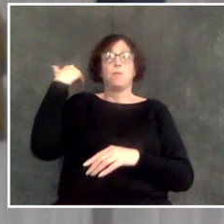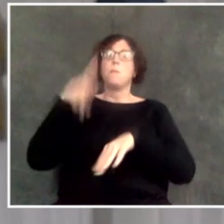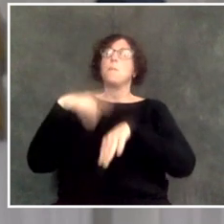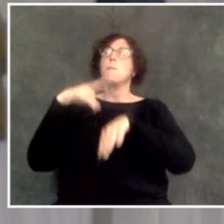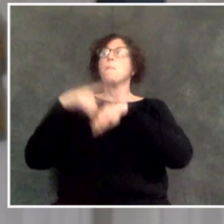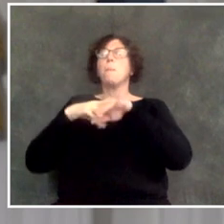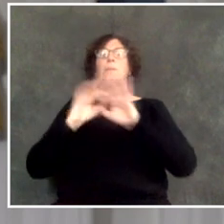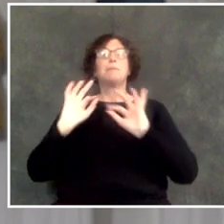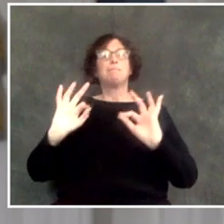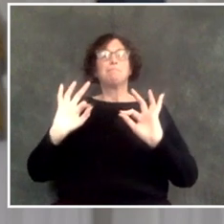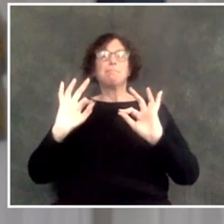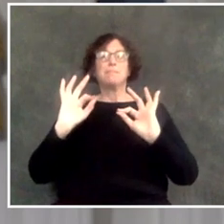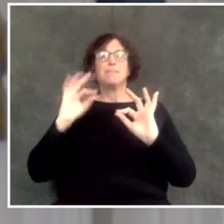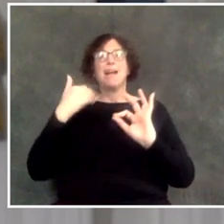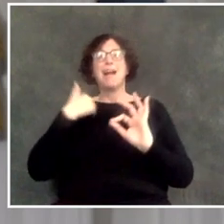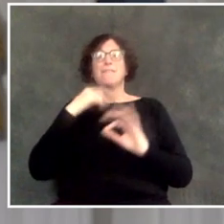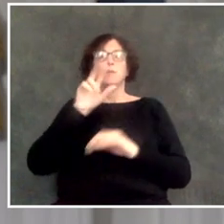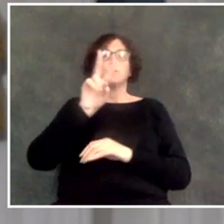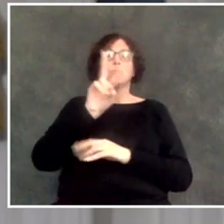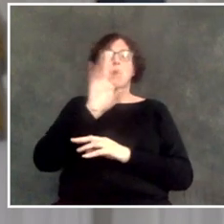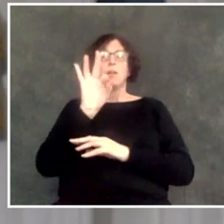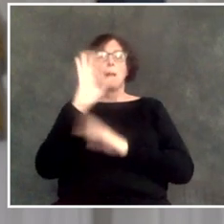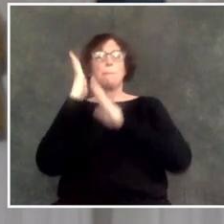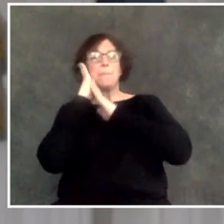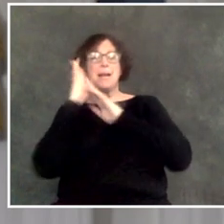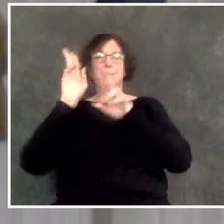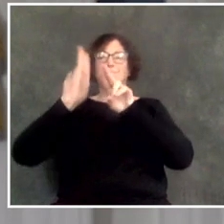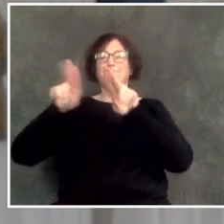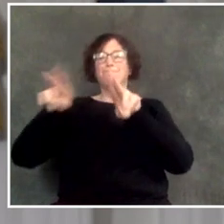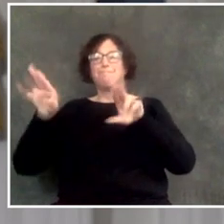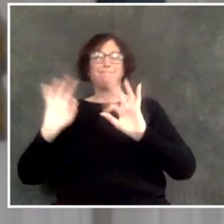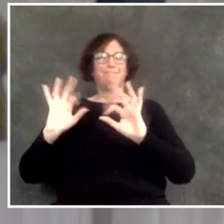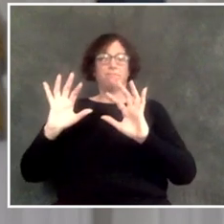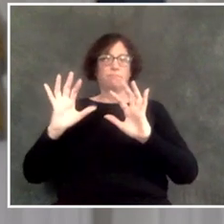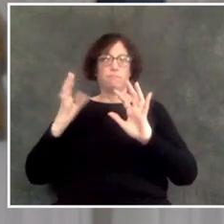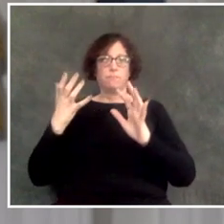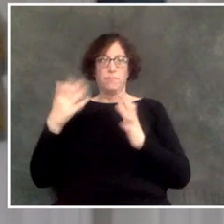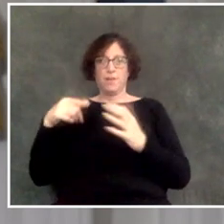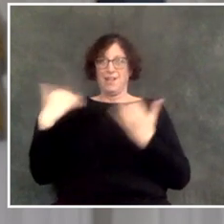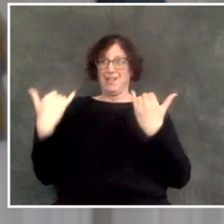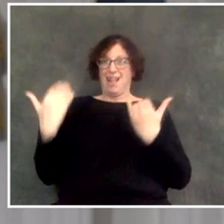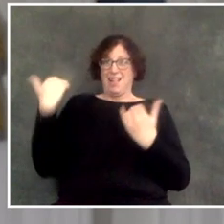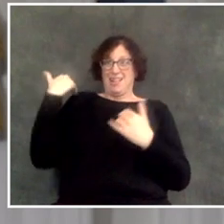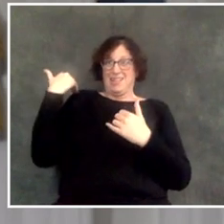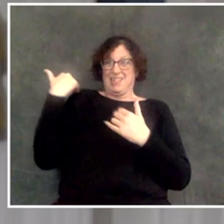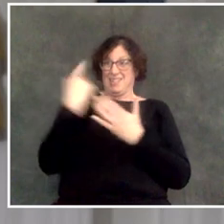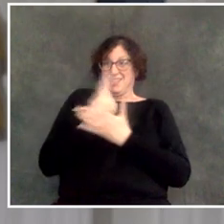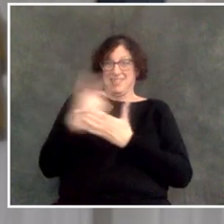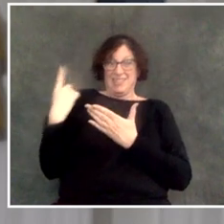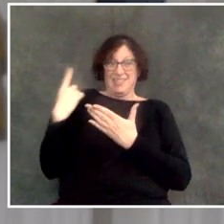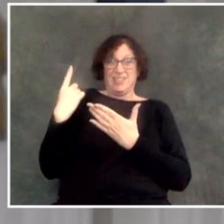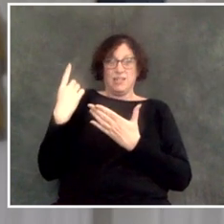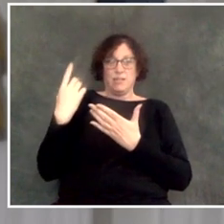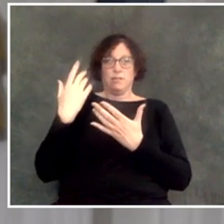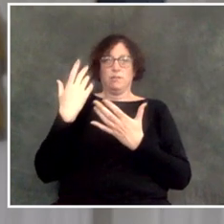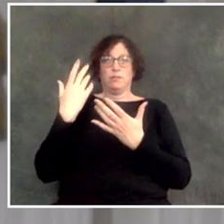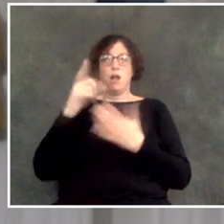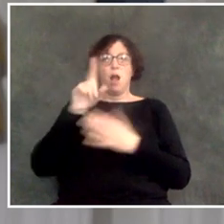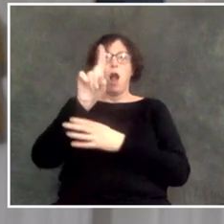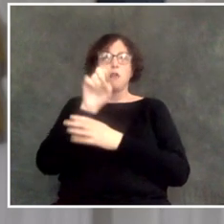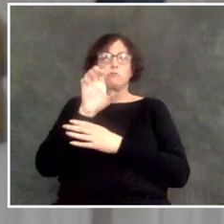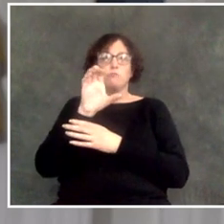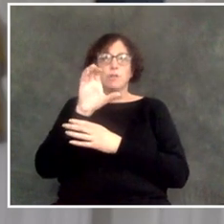to 110. Today, on Friday, they're up to 150. So these are all patients